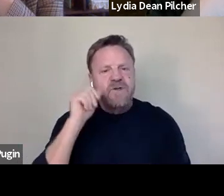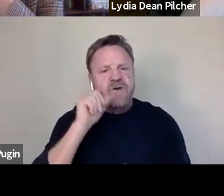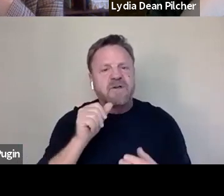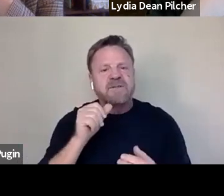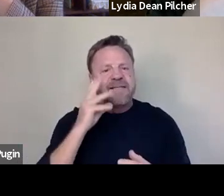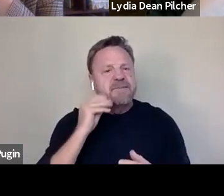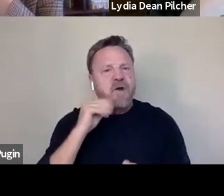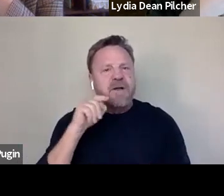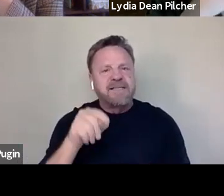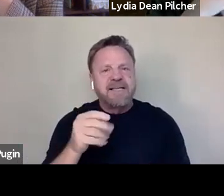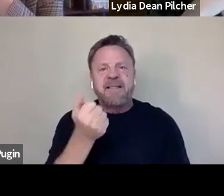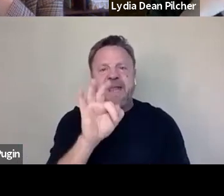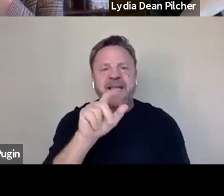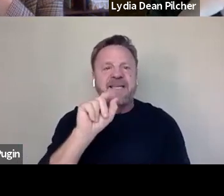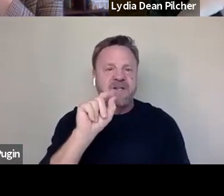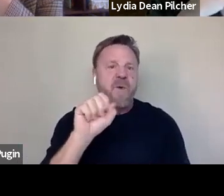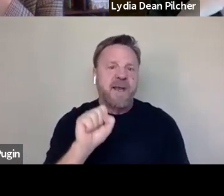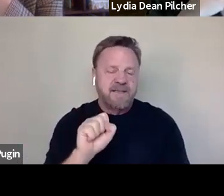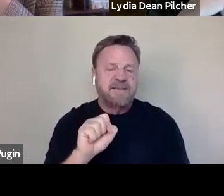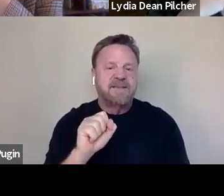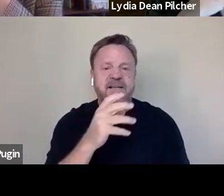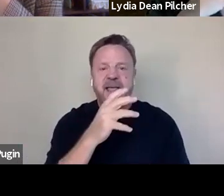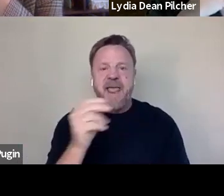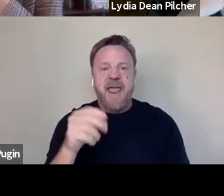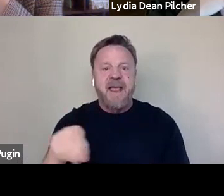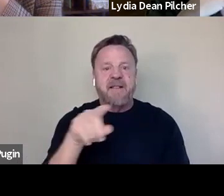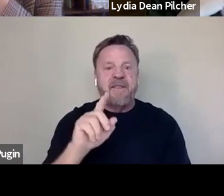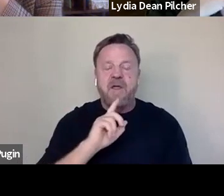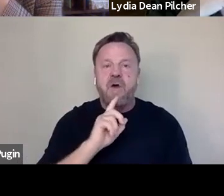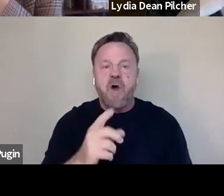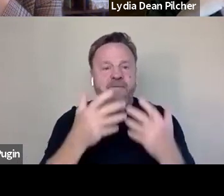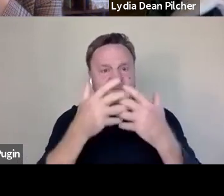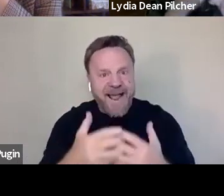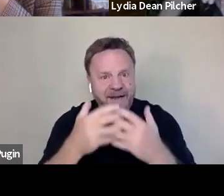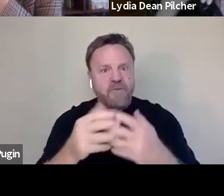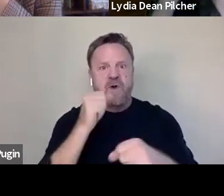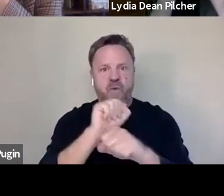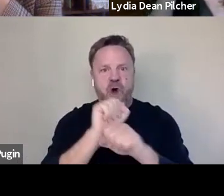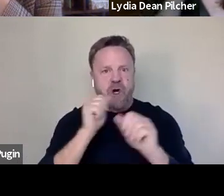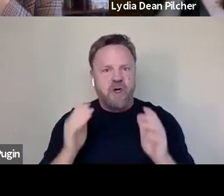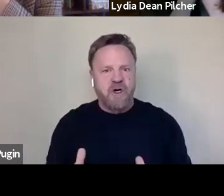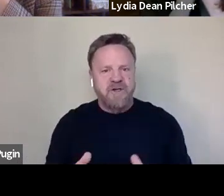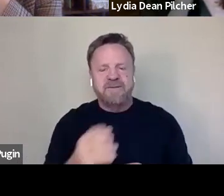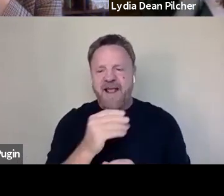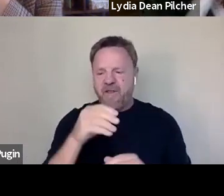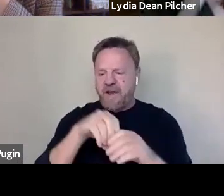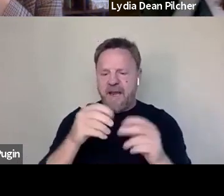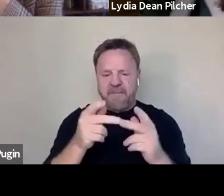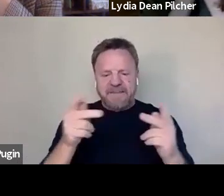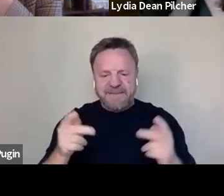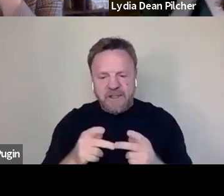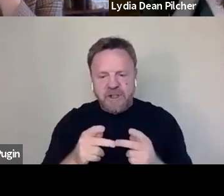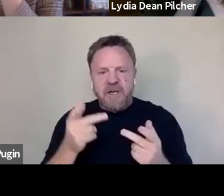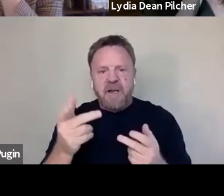this in the 1920s, and they are factory workers, and they really are in this position of,